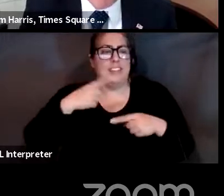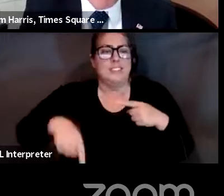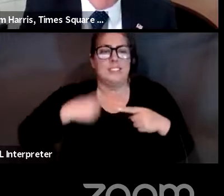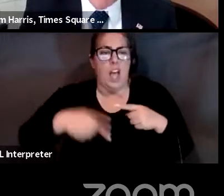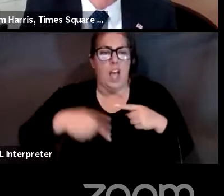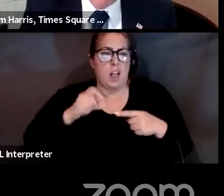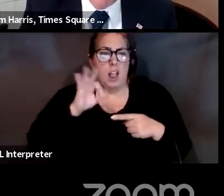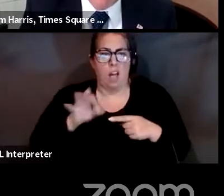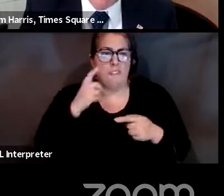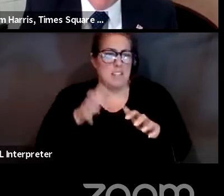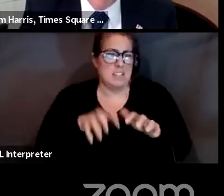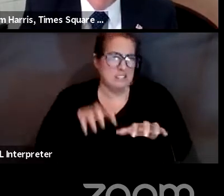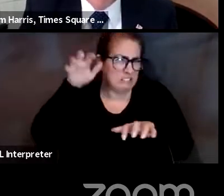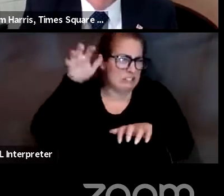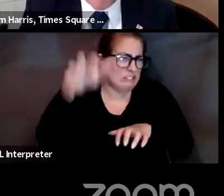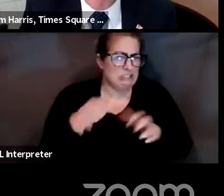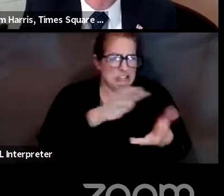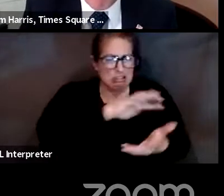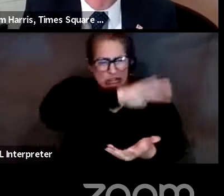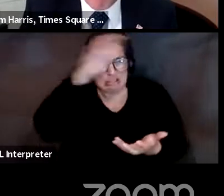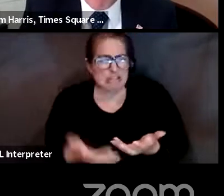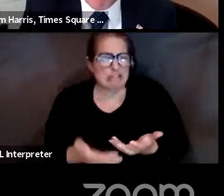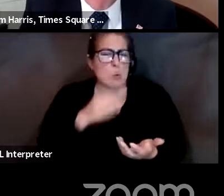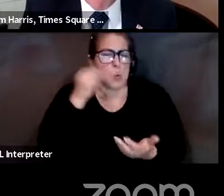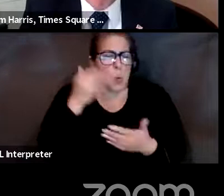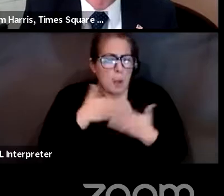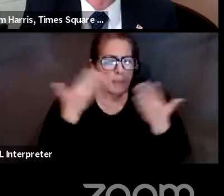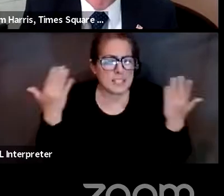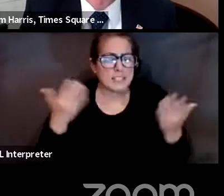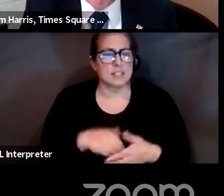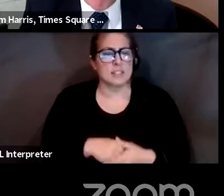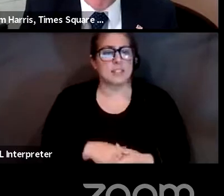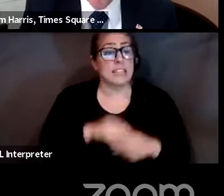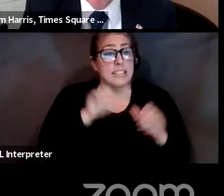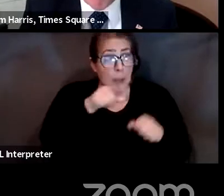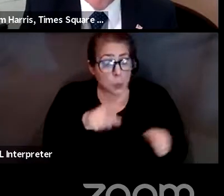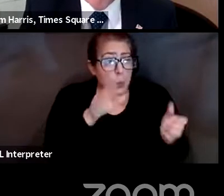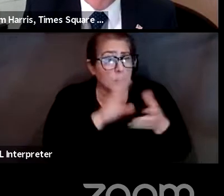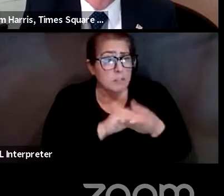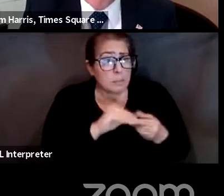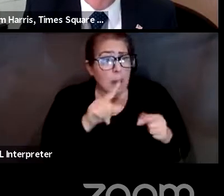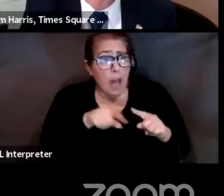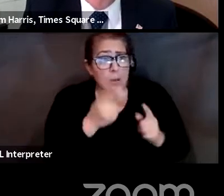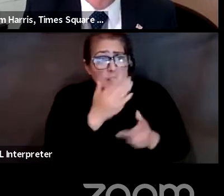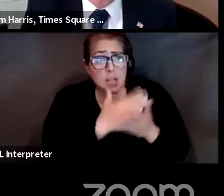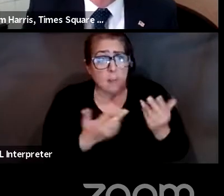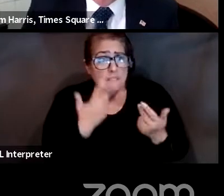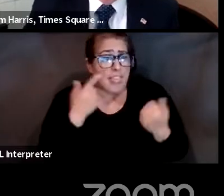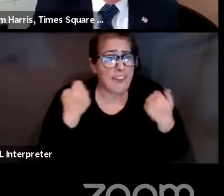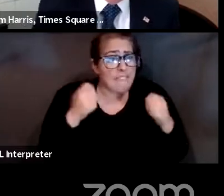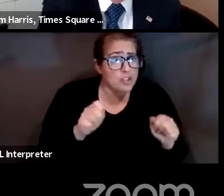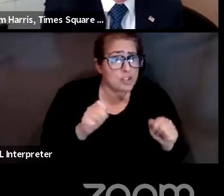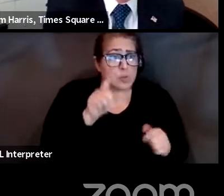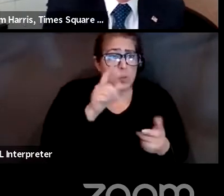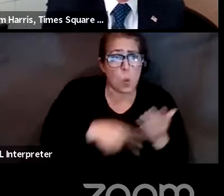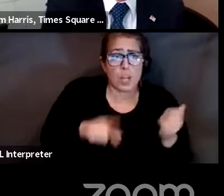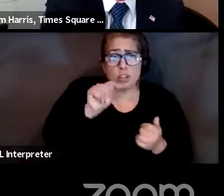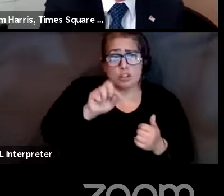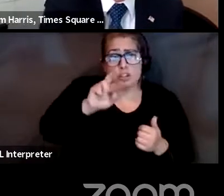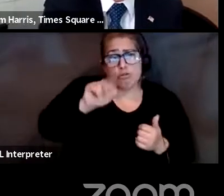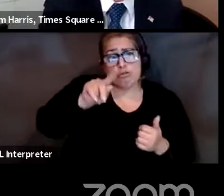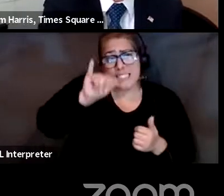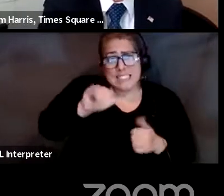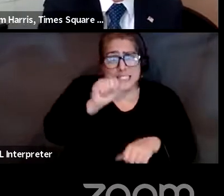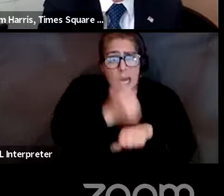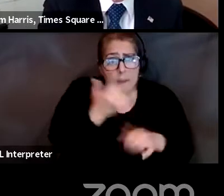So can you just talk a little bit about some of the efforts that Trinity is putting its support behind right now?